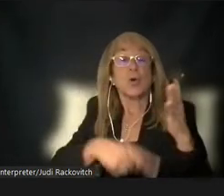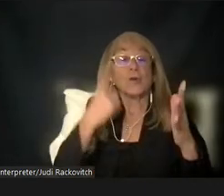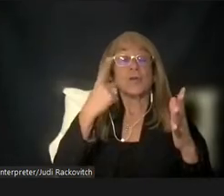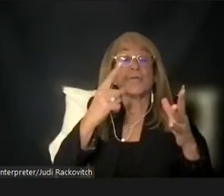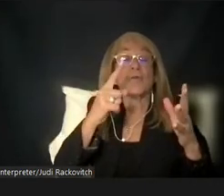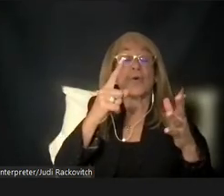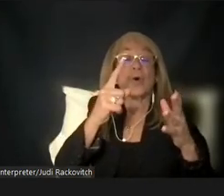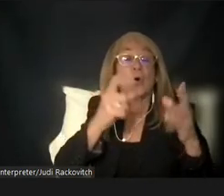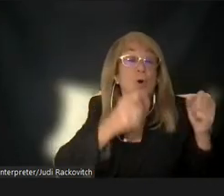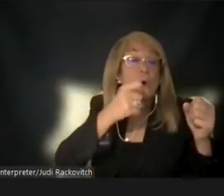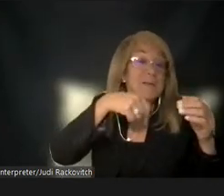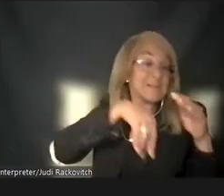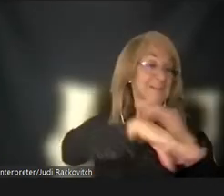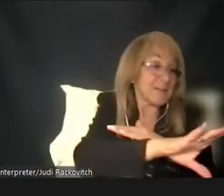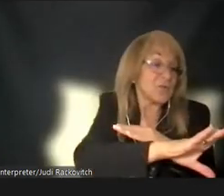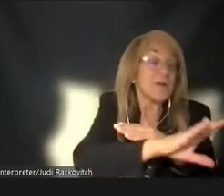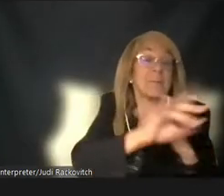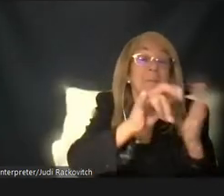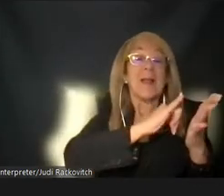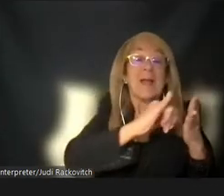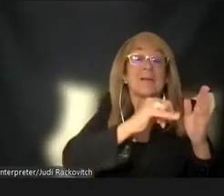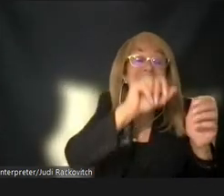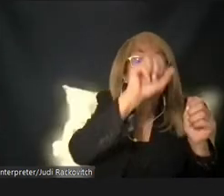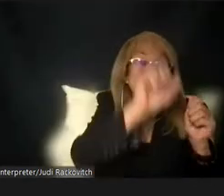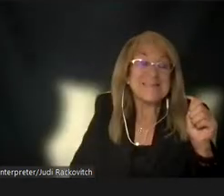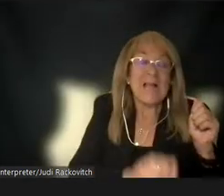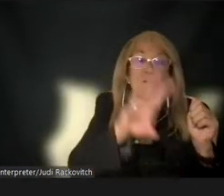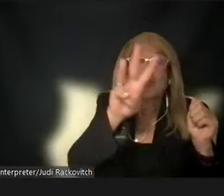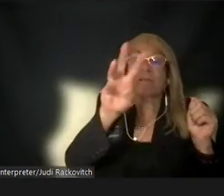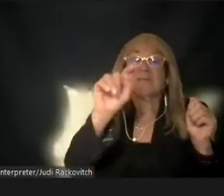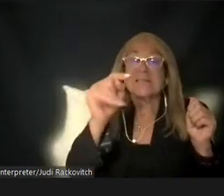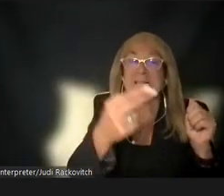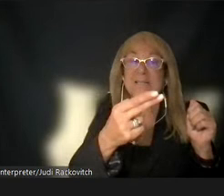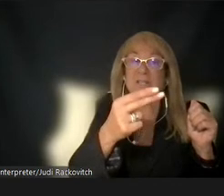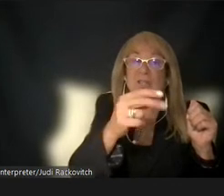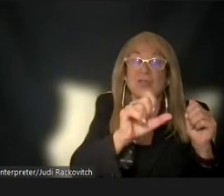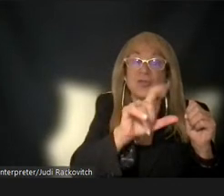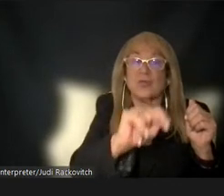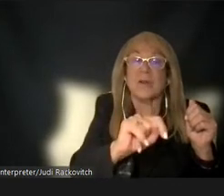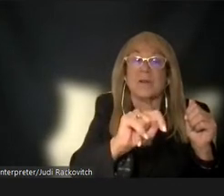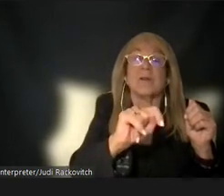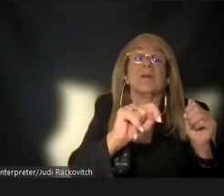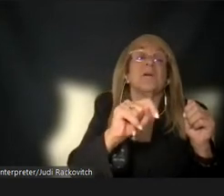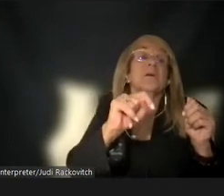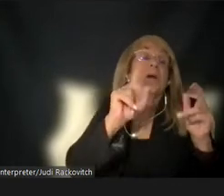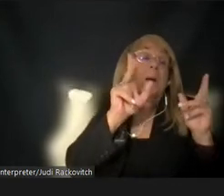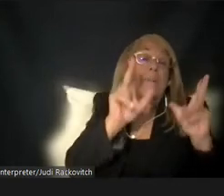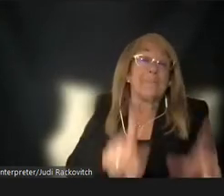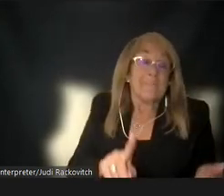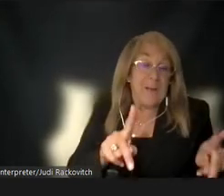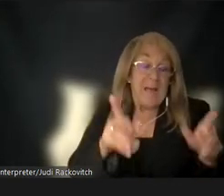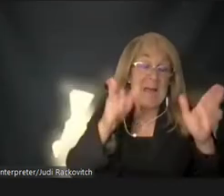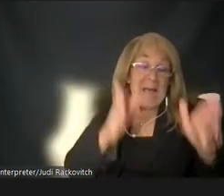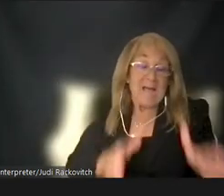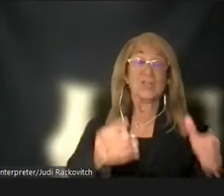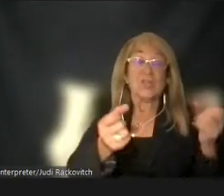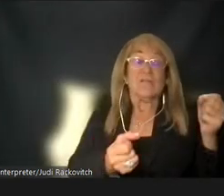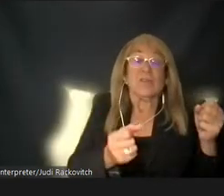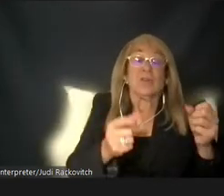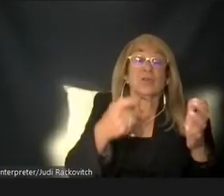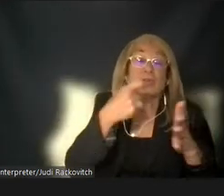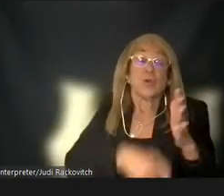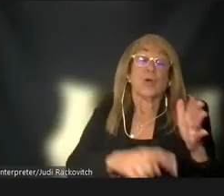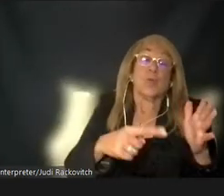south of and inclusive of 60th Street. Passenger vehicles would be charged once per day, and there are exemptions required by the MTA